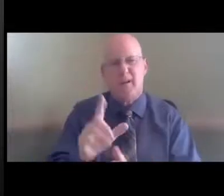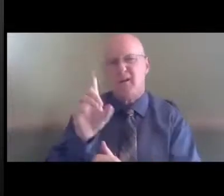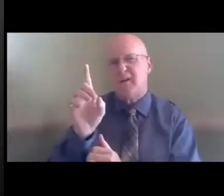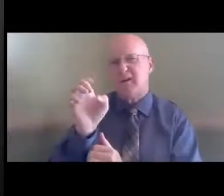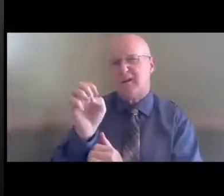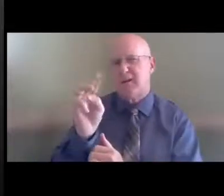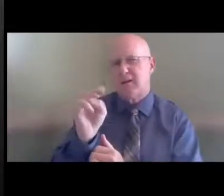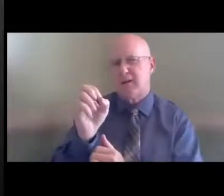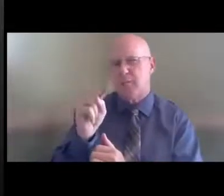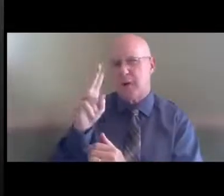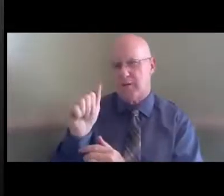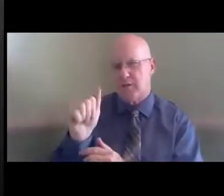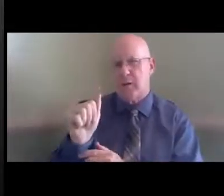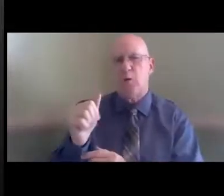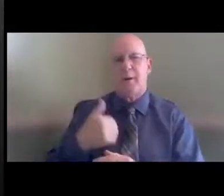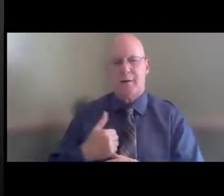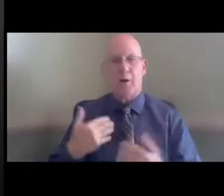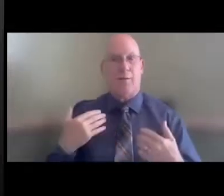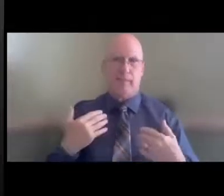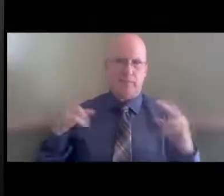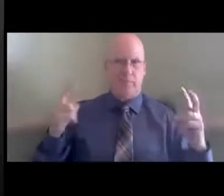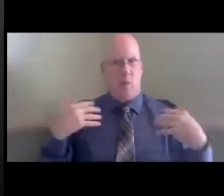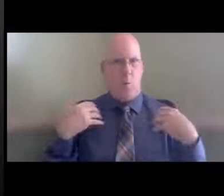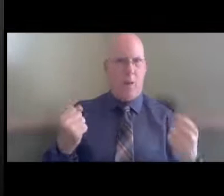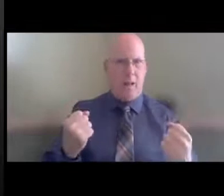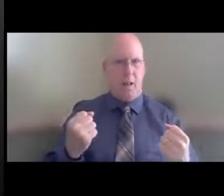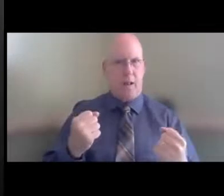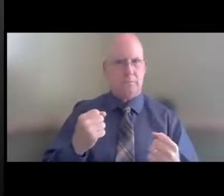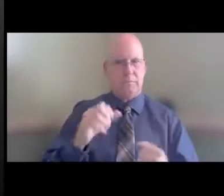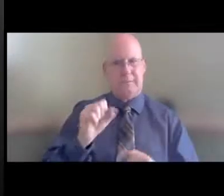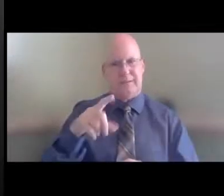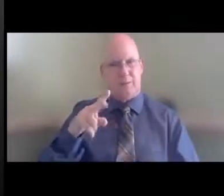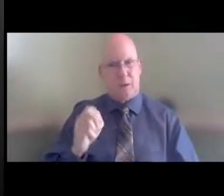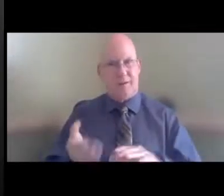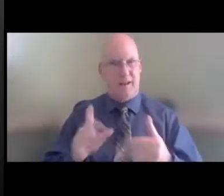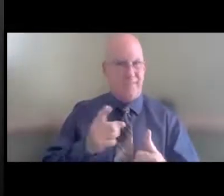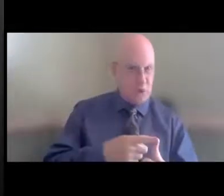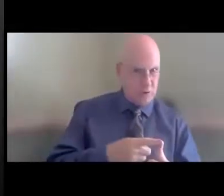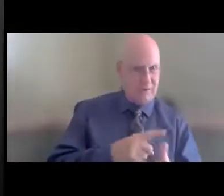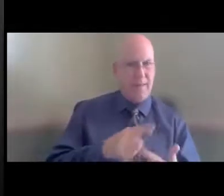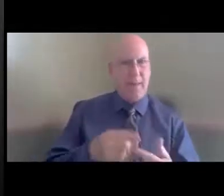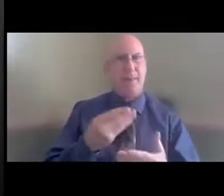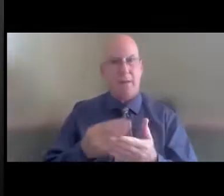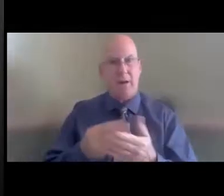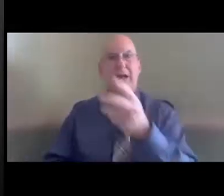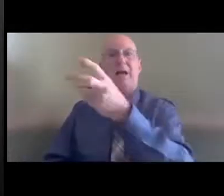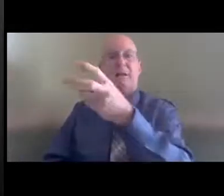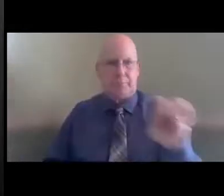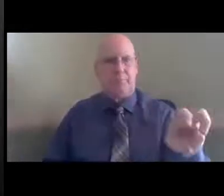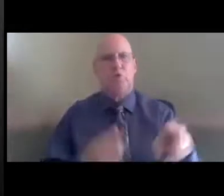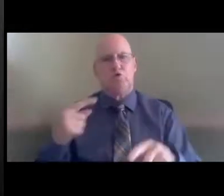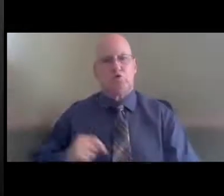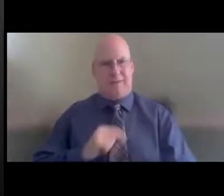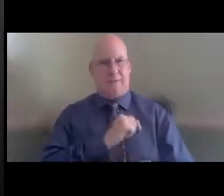as the well spouse dying first and having the funds held in trust. So that's part of our general estate planning